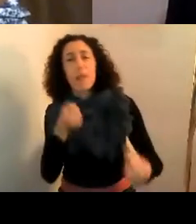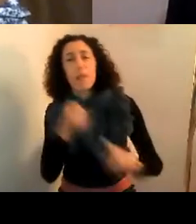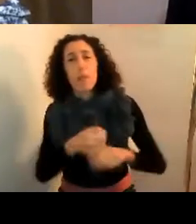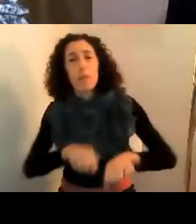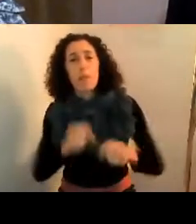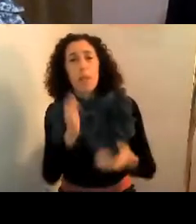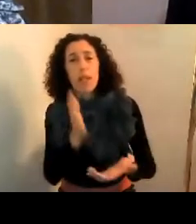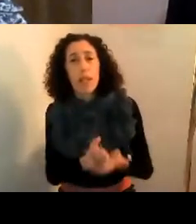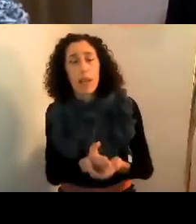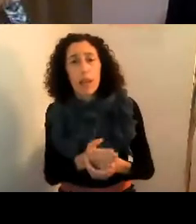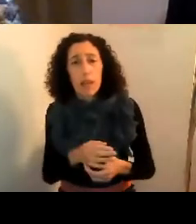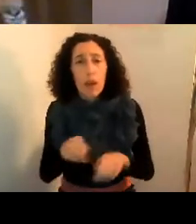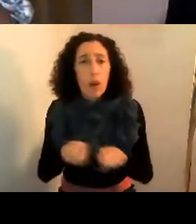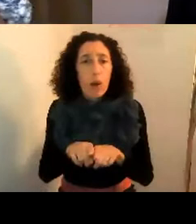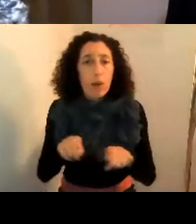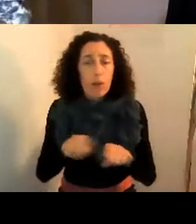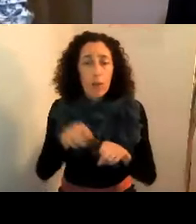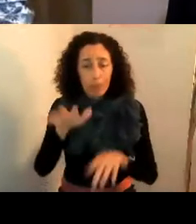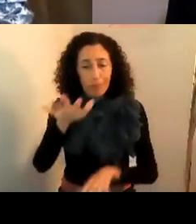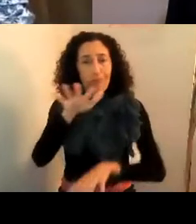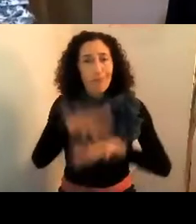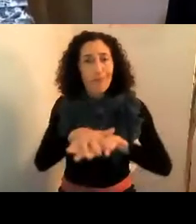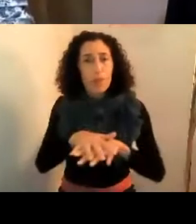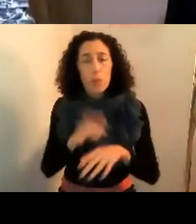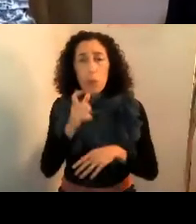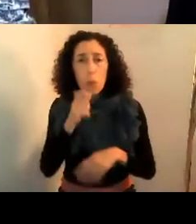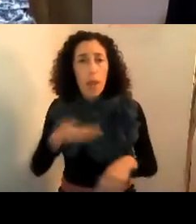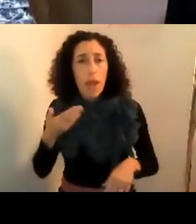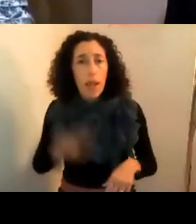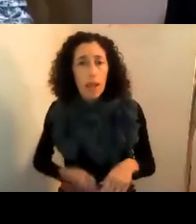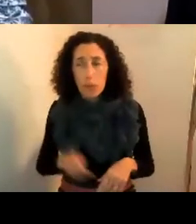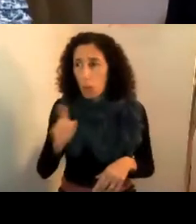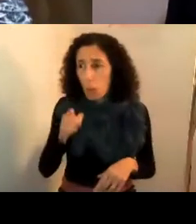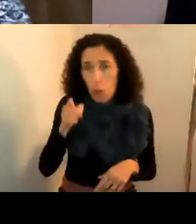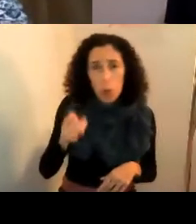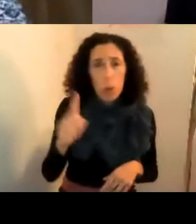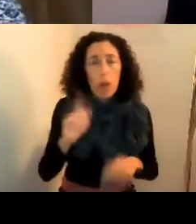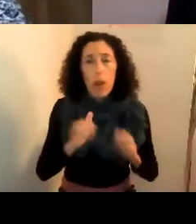intersectionality of who and how we are is how we get to where we want to go, you know?